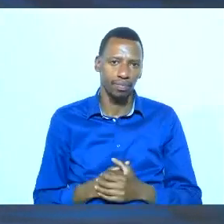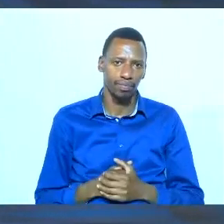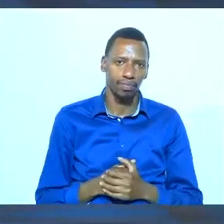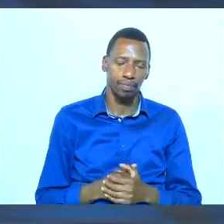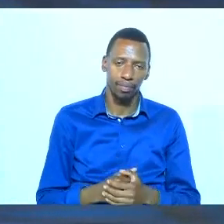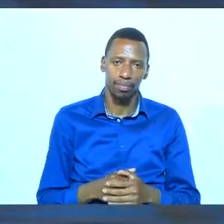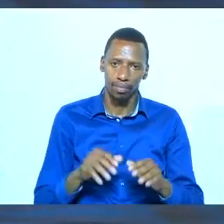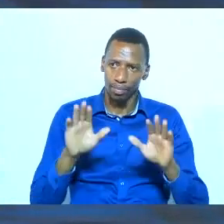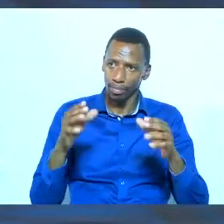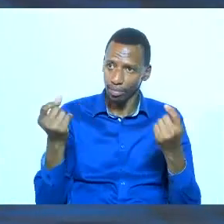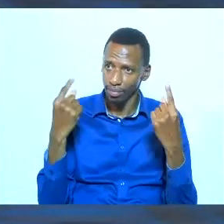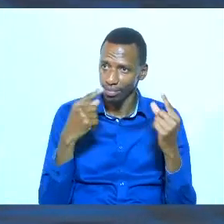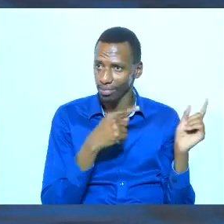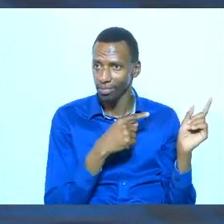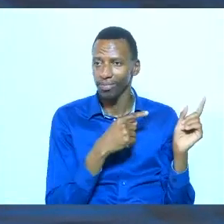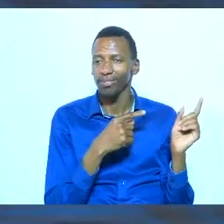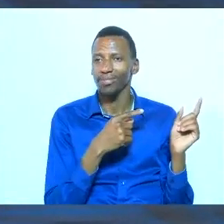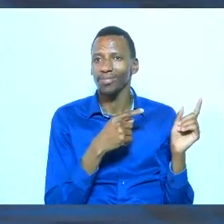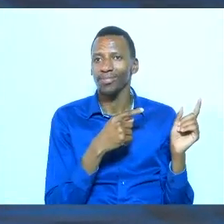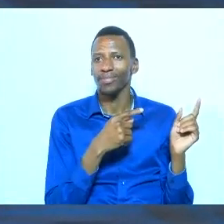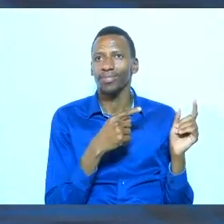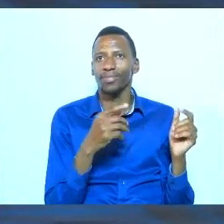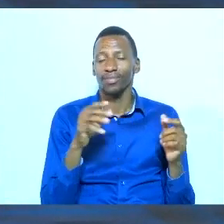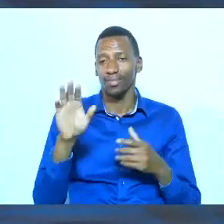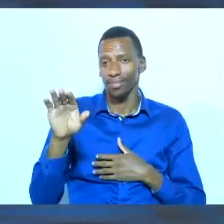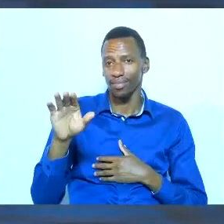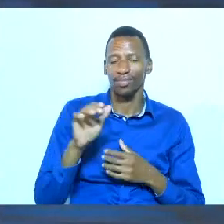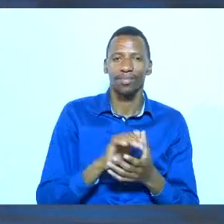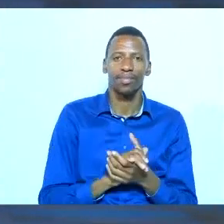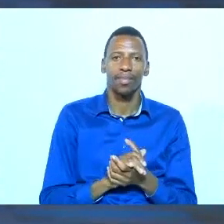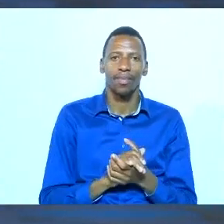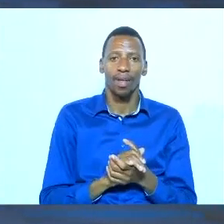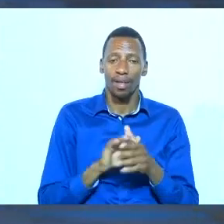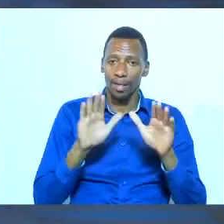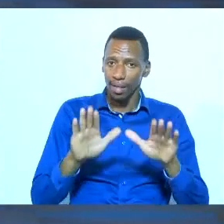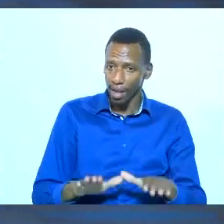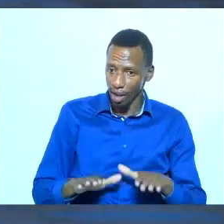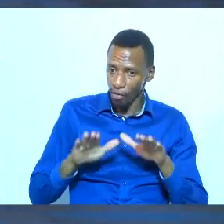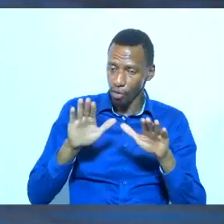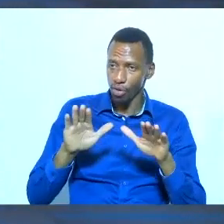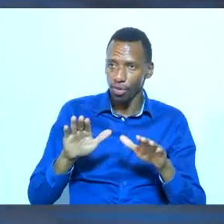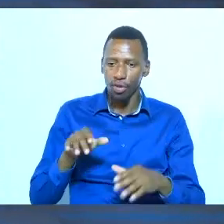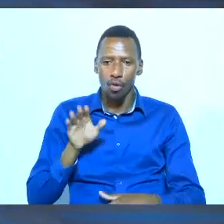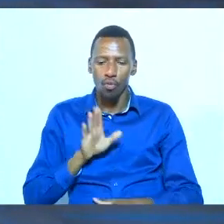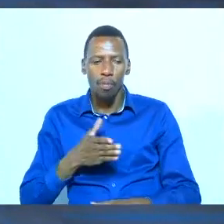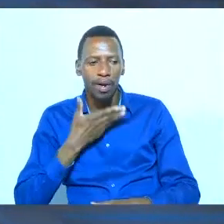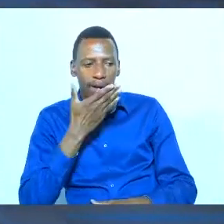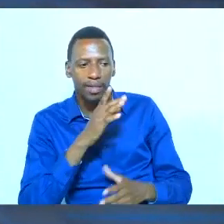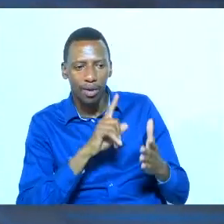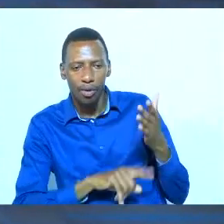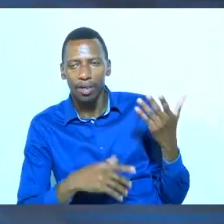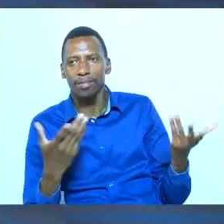Are we together? Now, watch carefully the response of a woman.